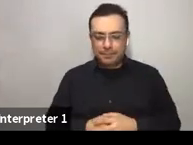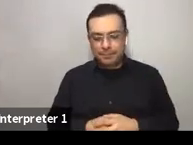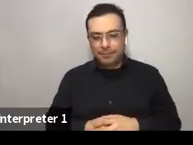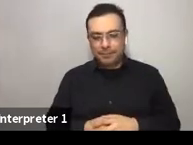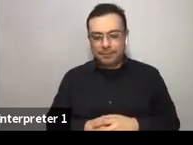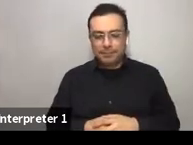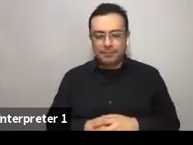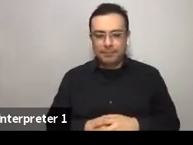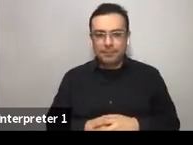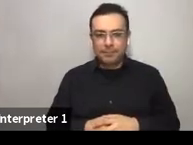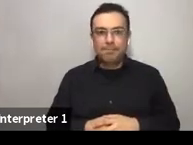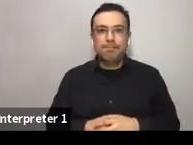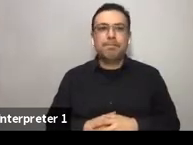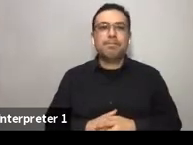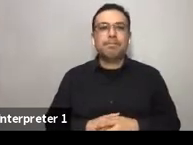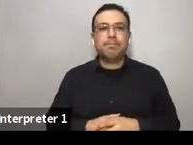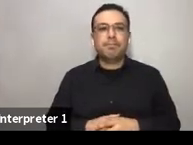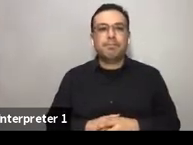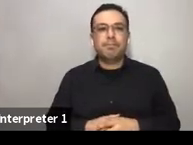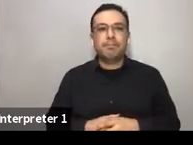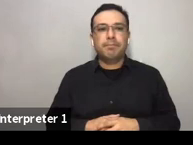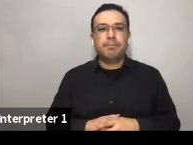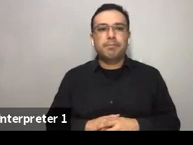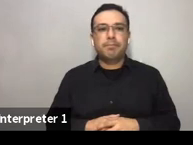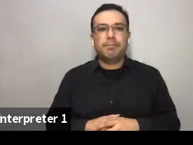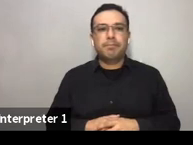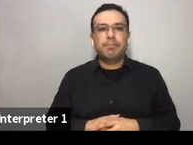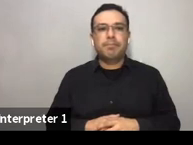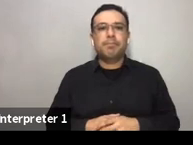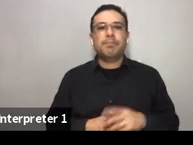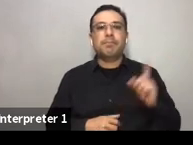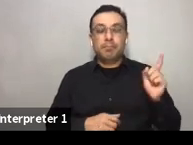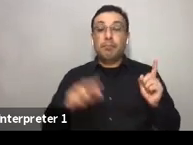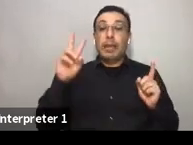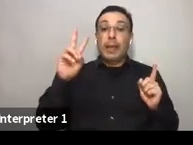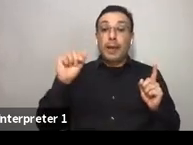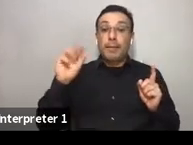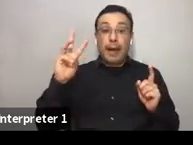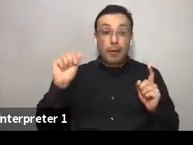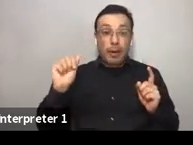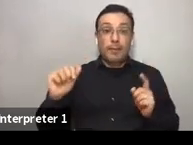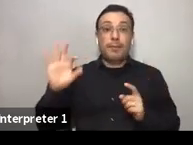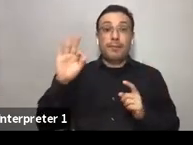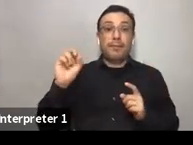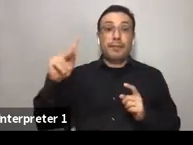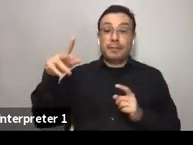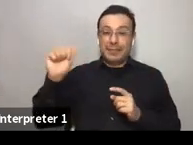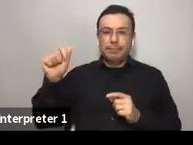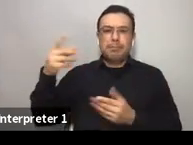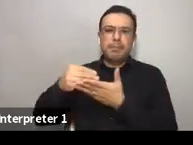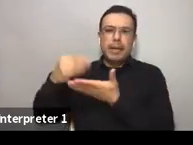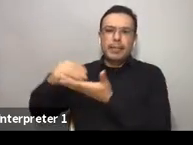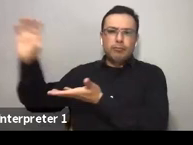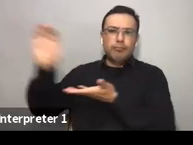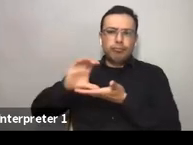what's allowed by victim services funders. So VAWA, FVPSA, and VOCA allow grantees to